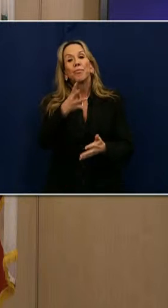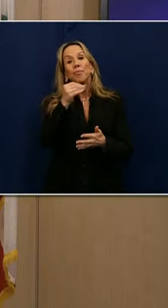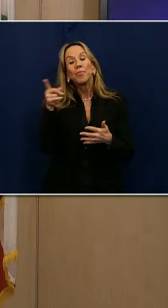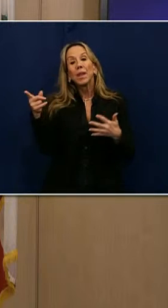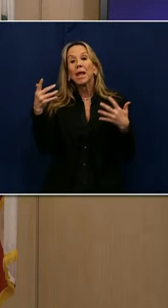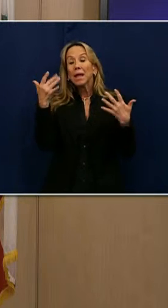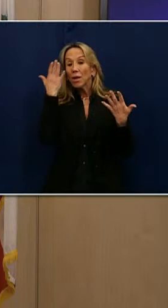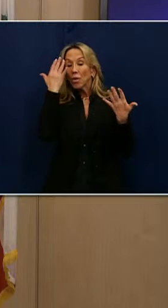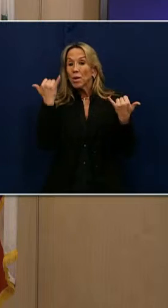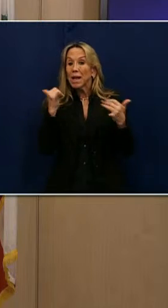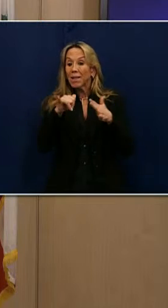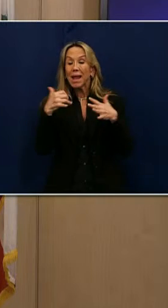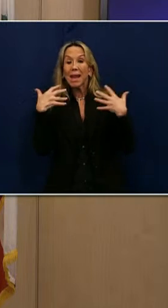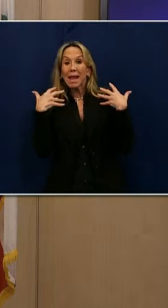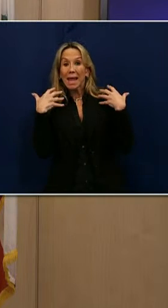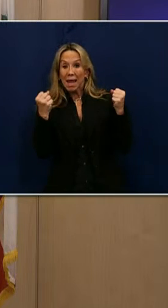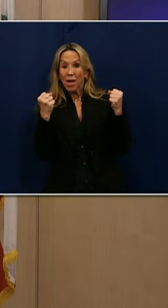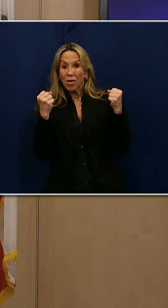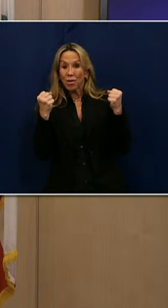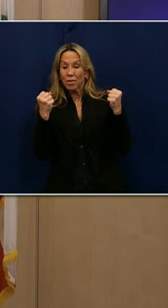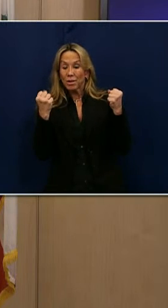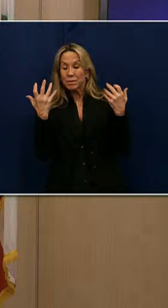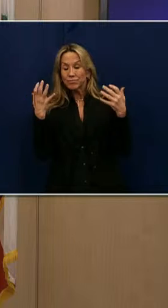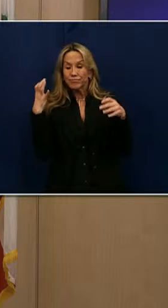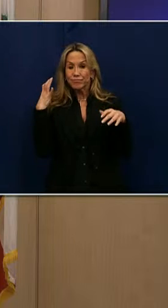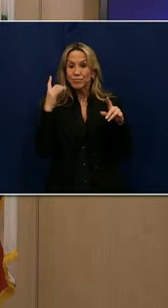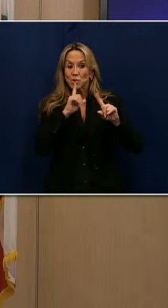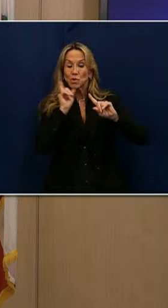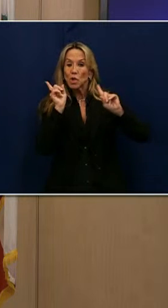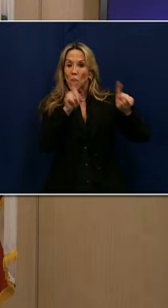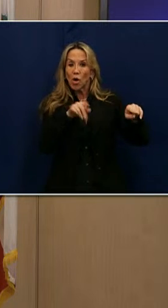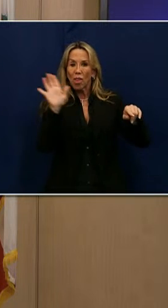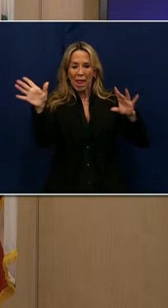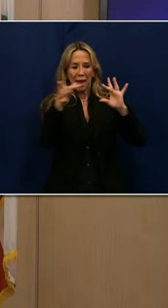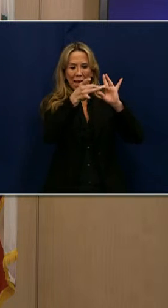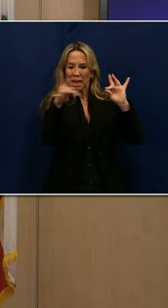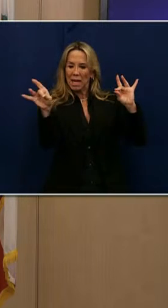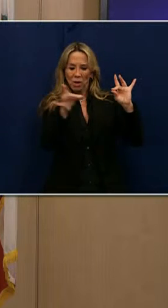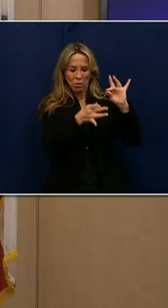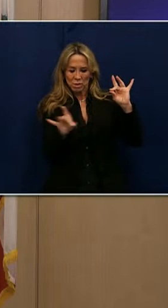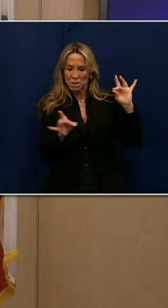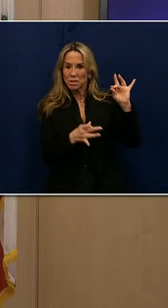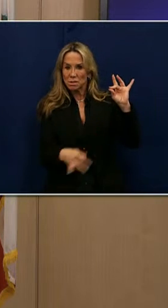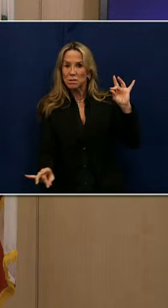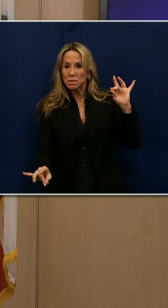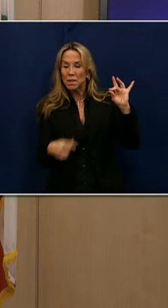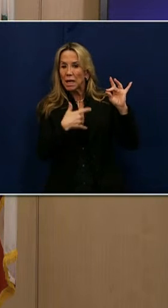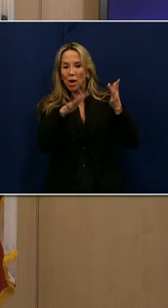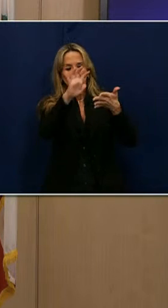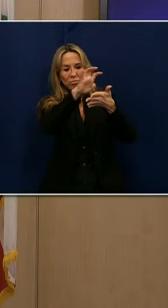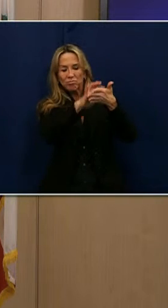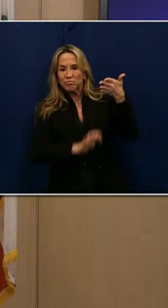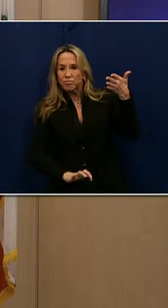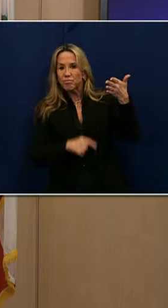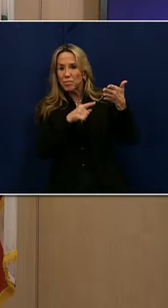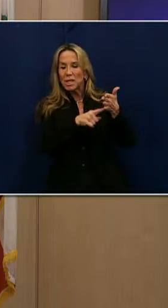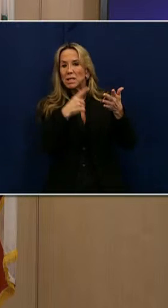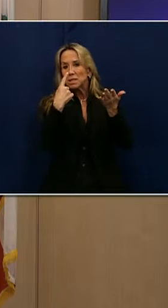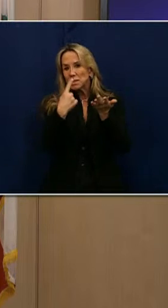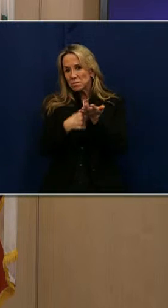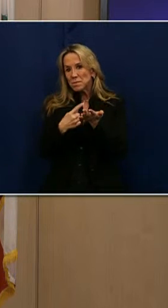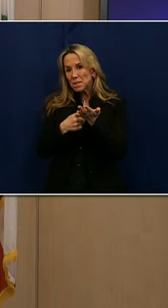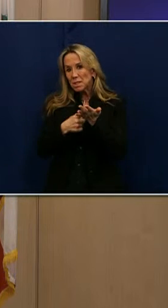health office's order, it already has a language about, and this is based on